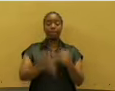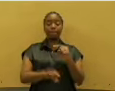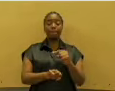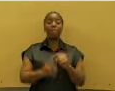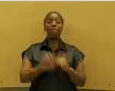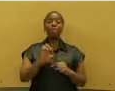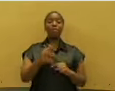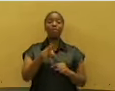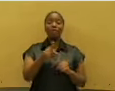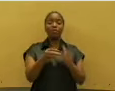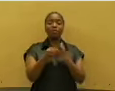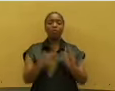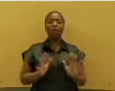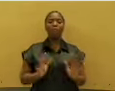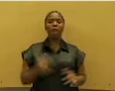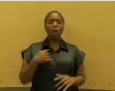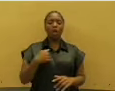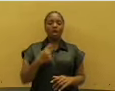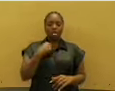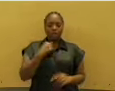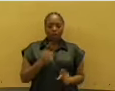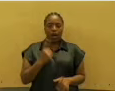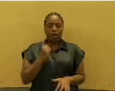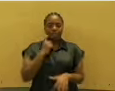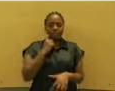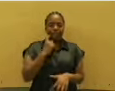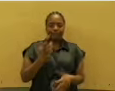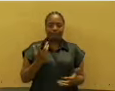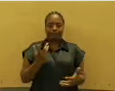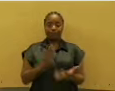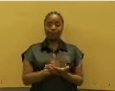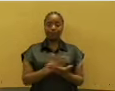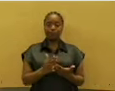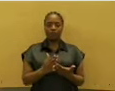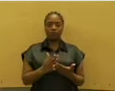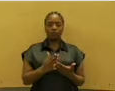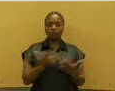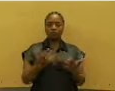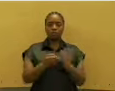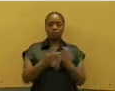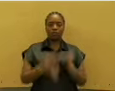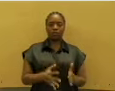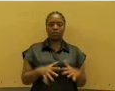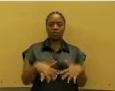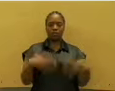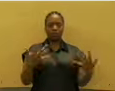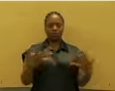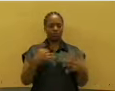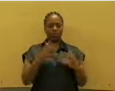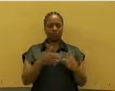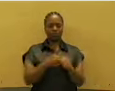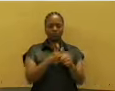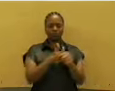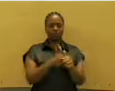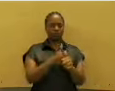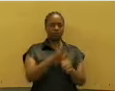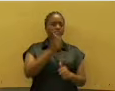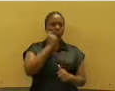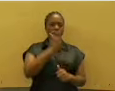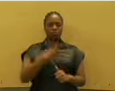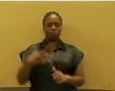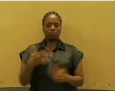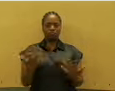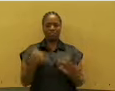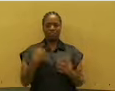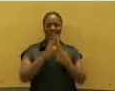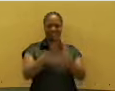in students' healthcare services, them students who are queer or students that are gender non-binary are pathologized.